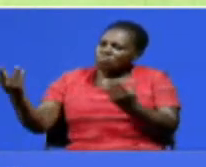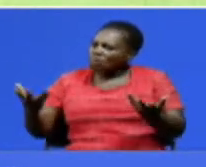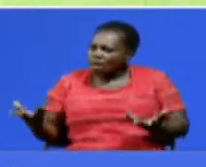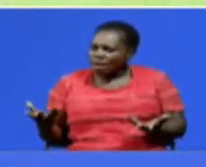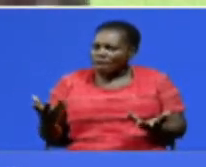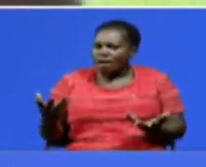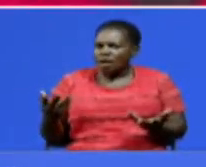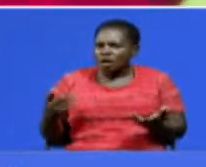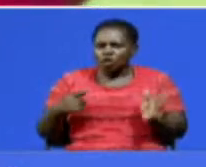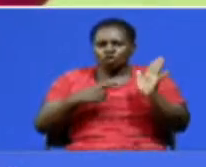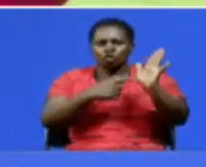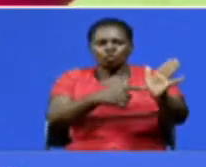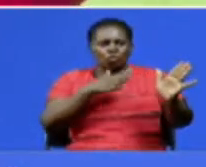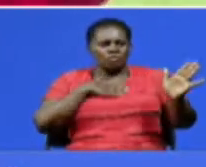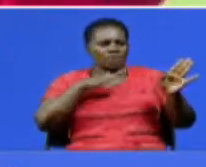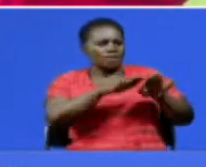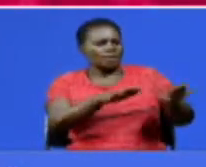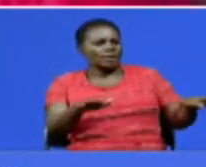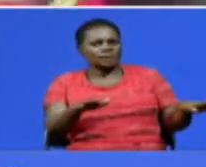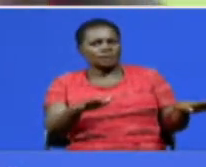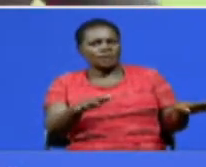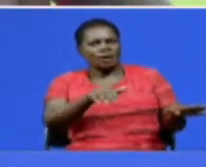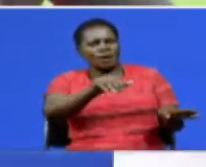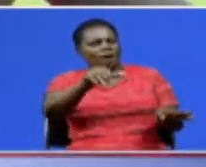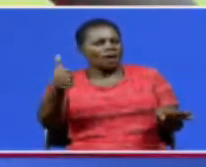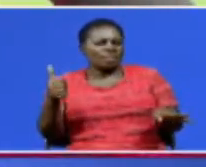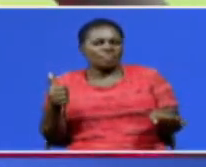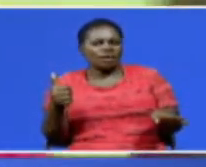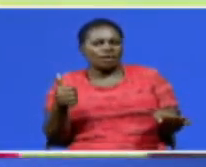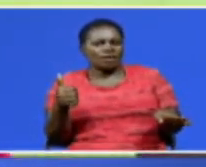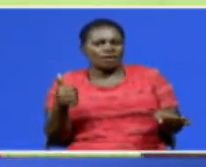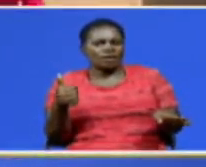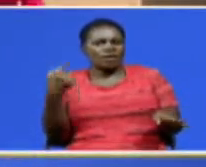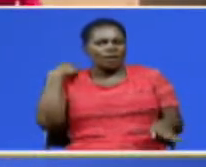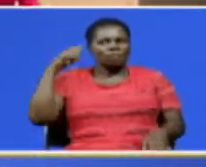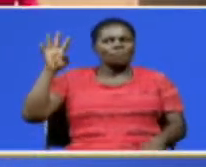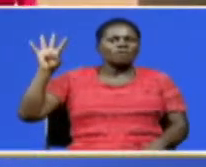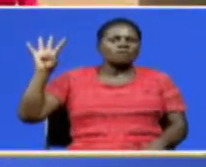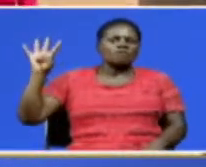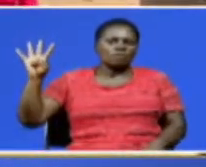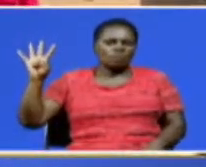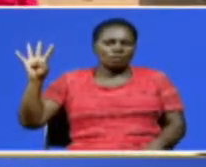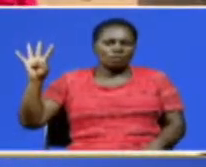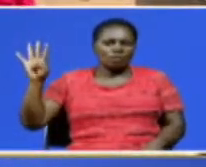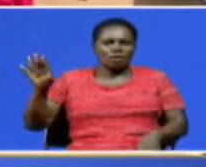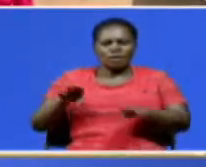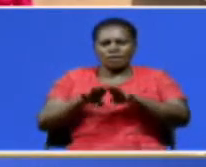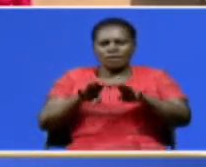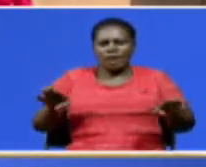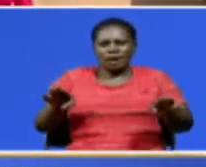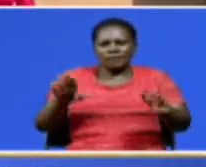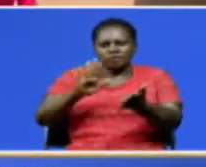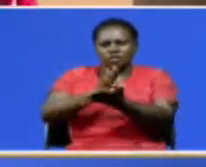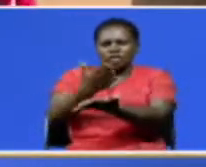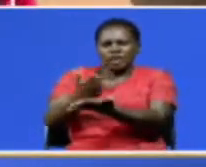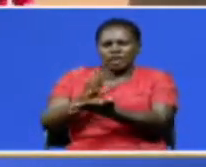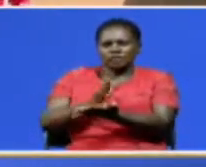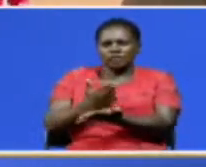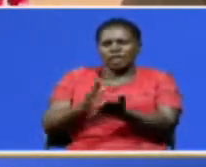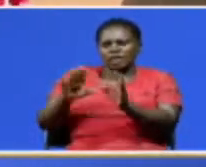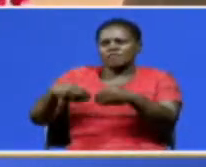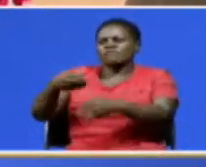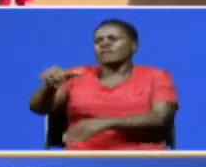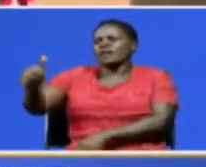Ndio wakanipeleka kwa hiyo shamba. Nimepewa sasa title namba 4. Her piece of land has been subdivided and granted